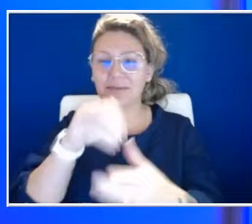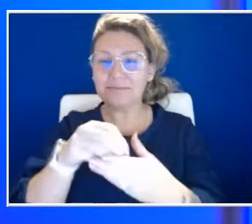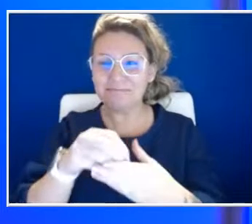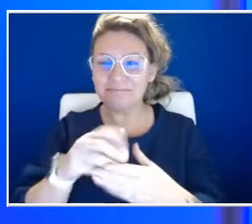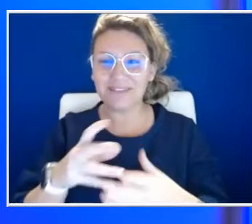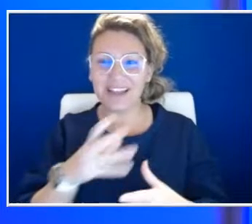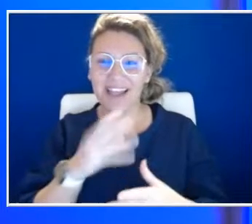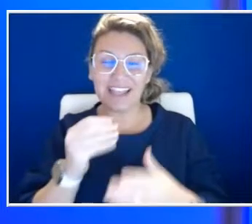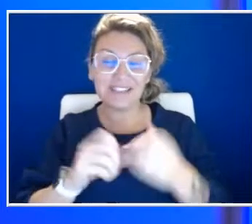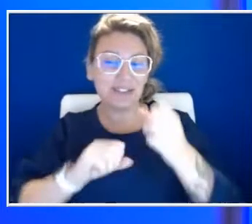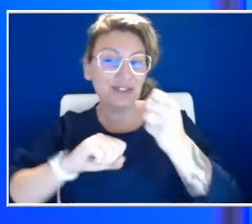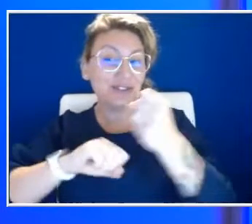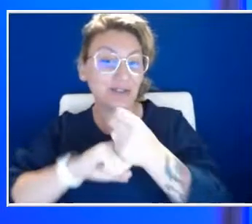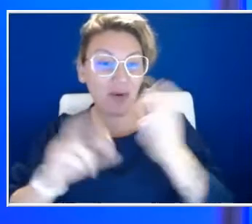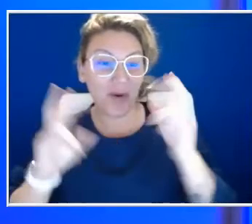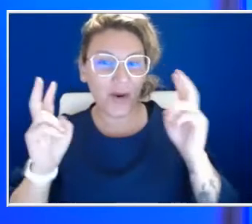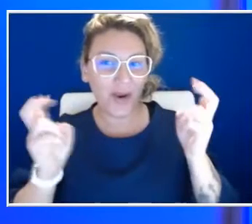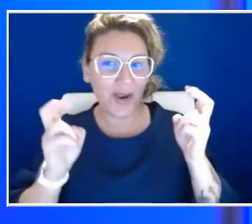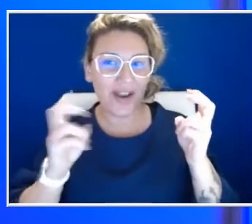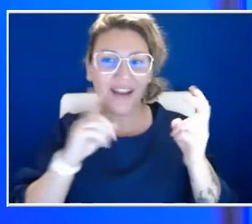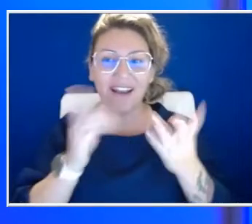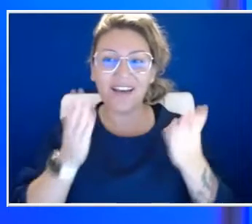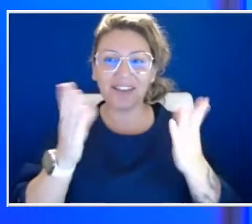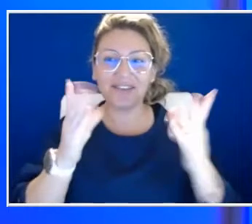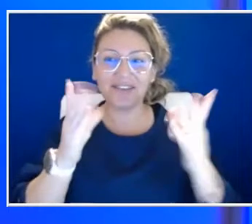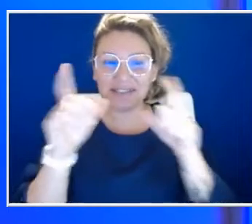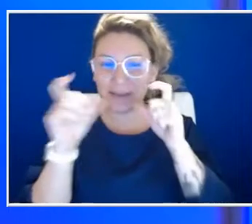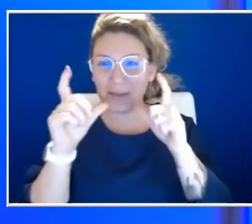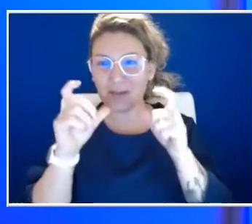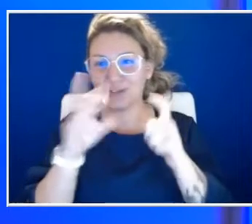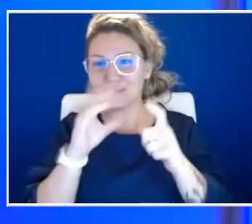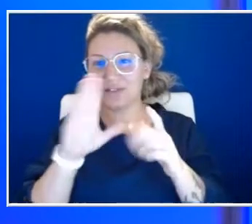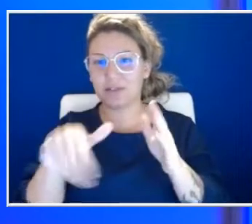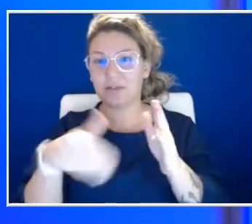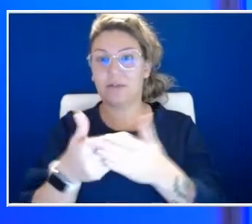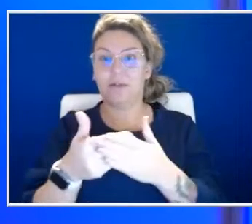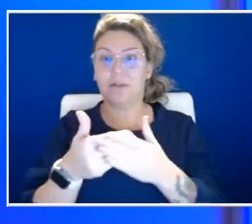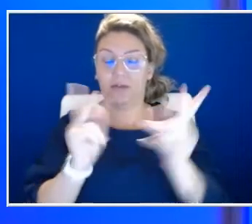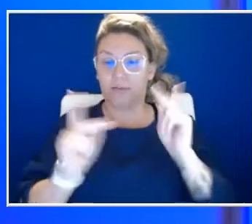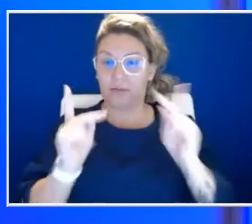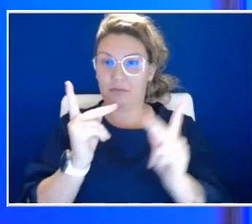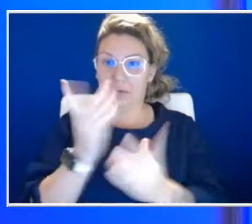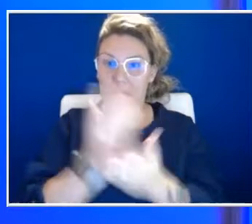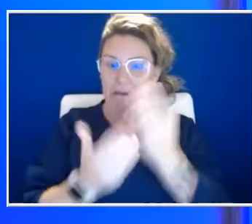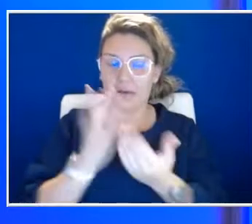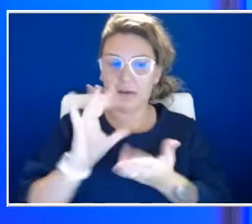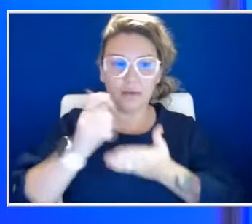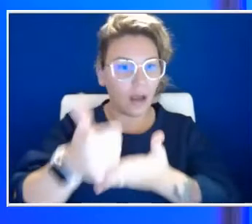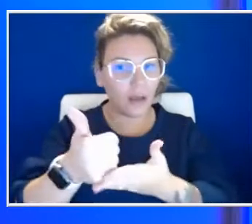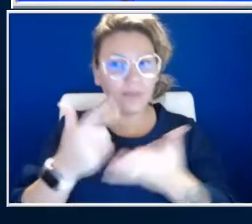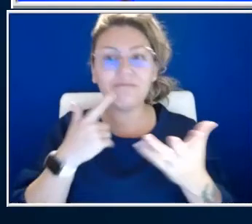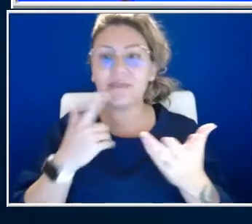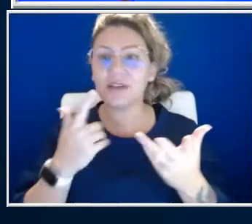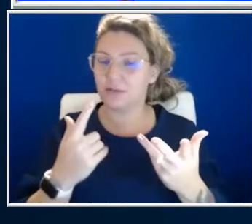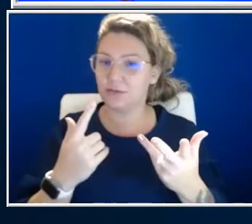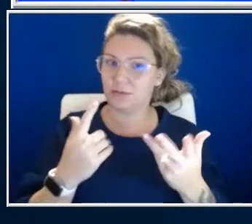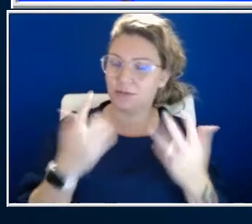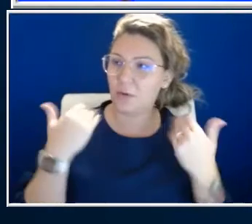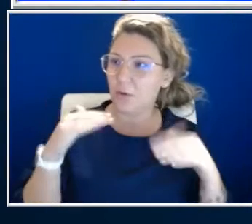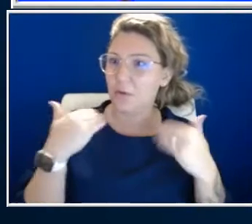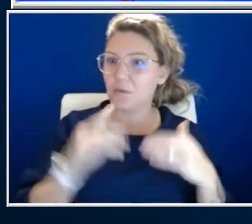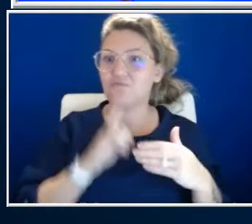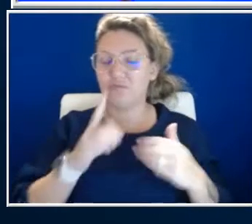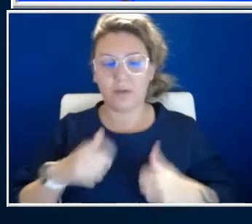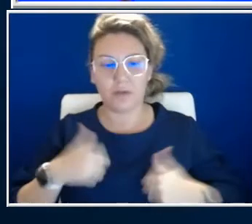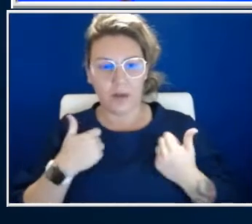supportive. I offered to take pictures and things like that. And then it was kind of all hands on deck once we got there. Was it kind of surreal? You've been talking about it, you planned for it, you lead up to